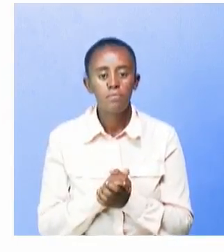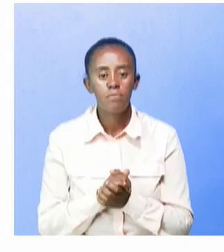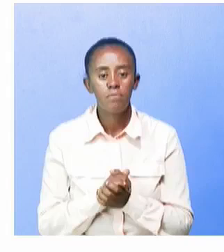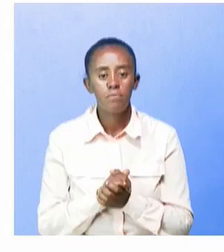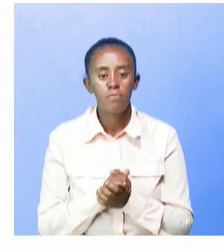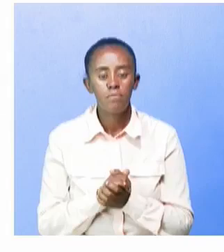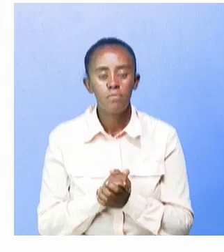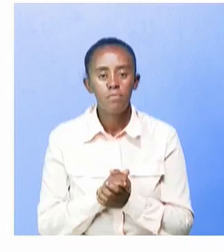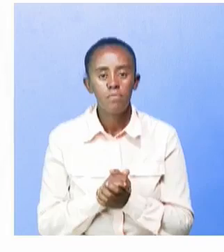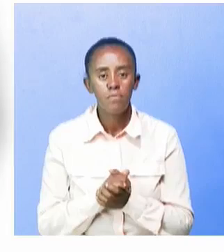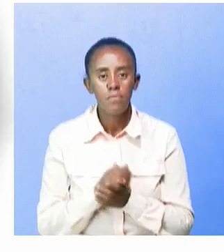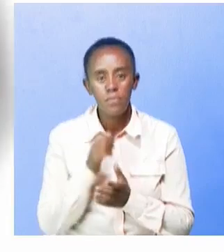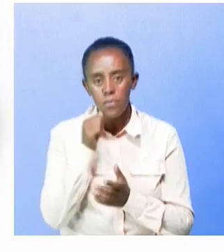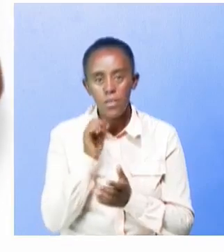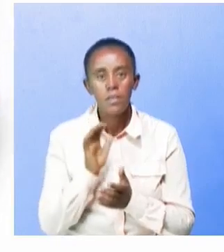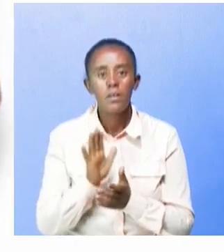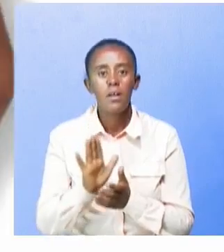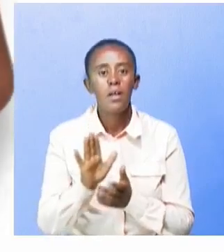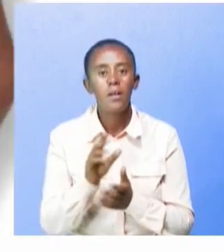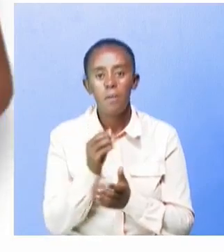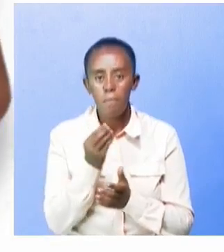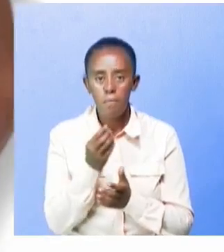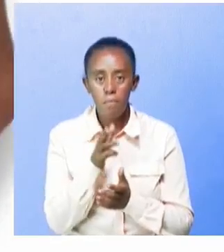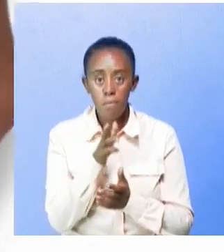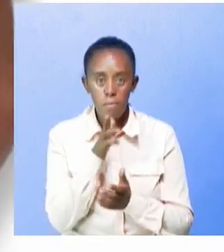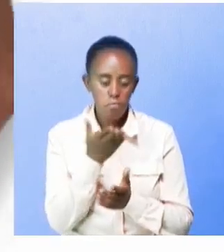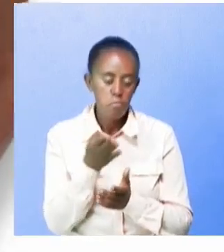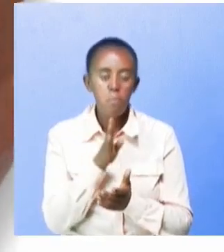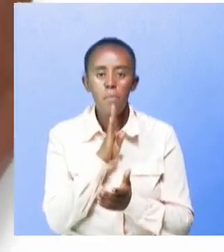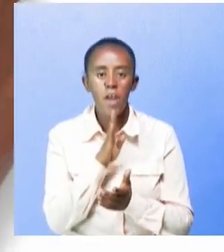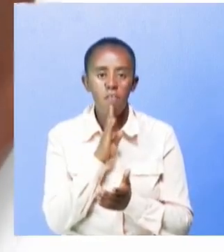her breakfast.